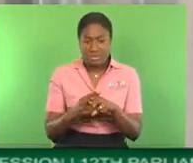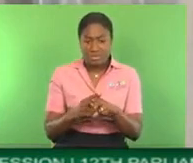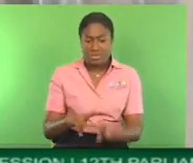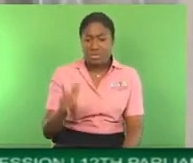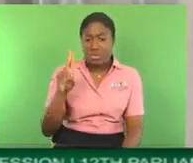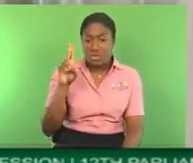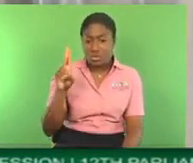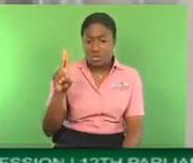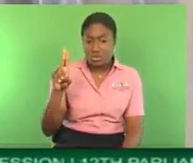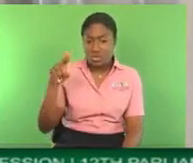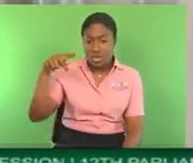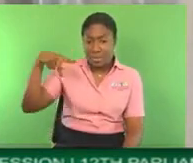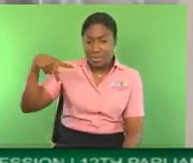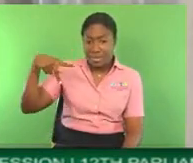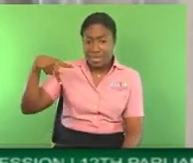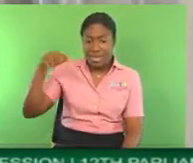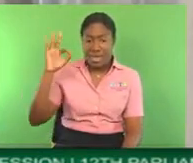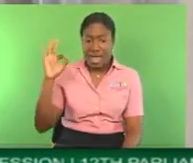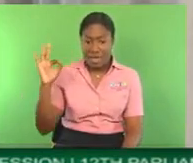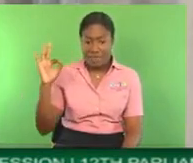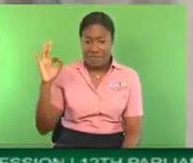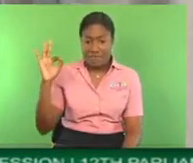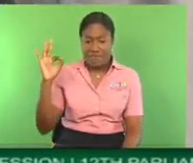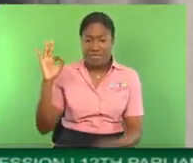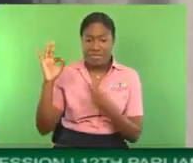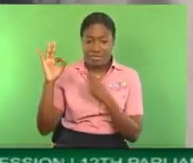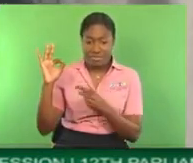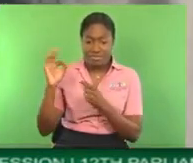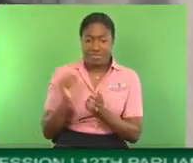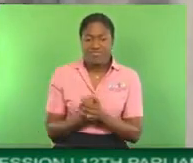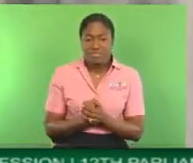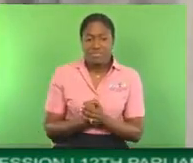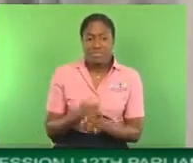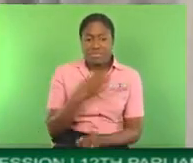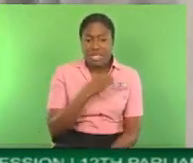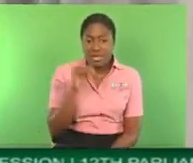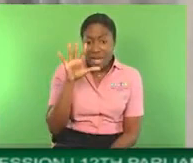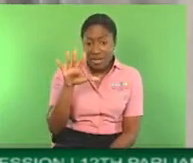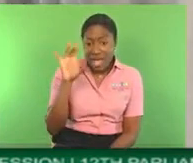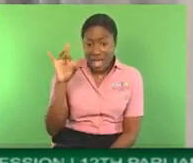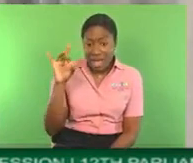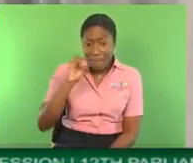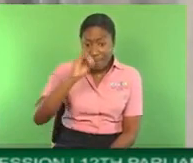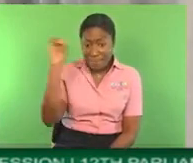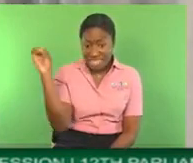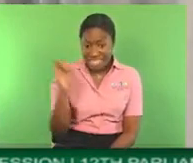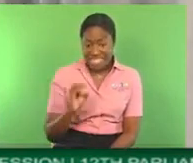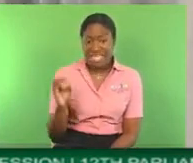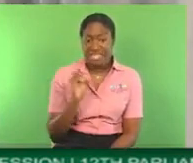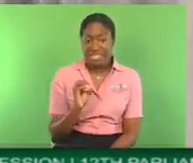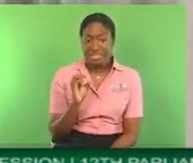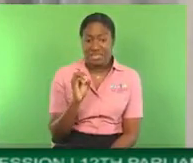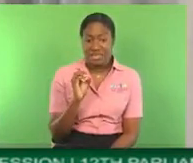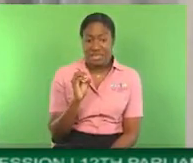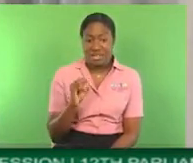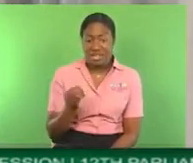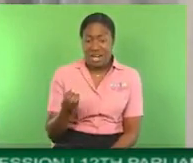ultra-processed foods, UPF. And unfortunately, 58% of calories that